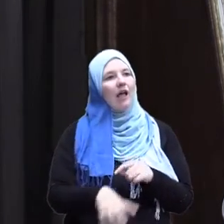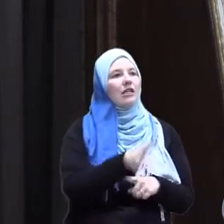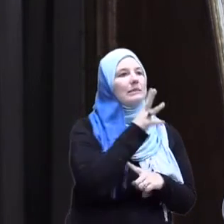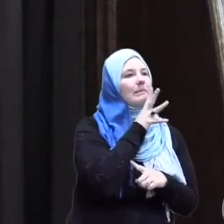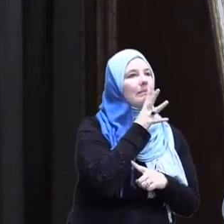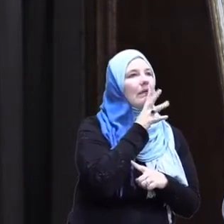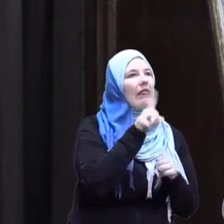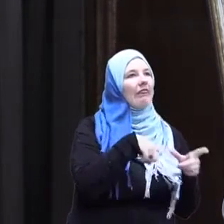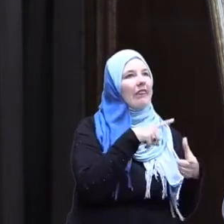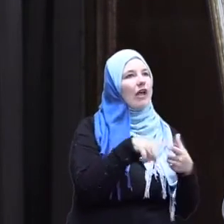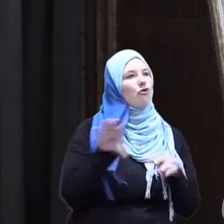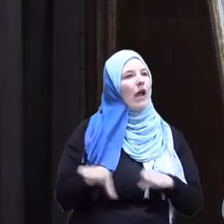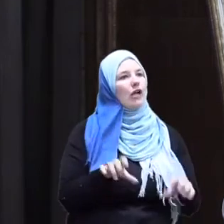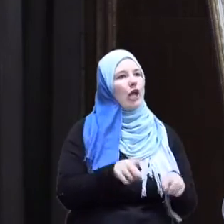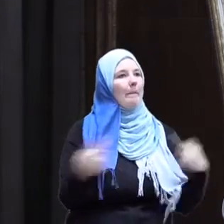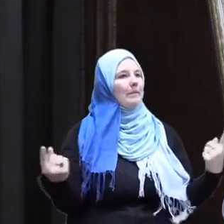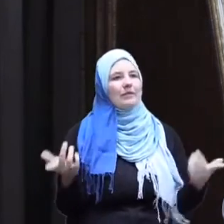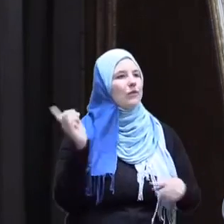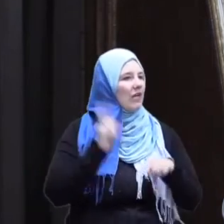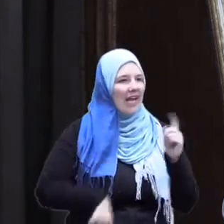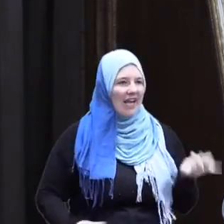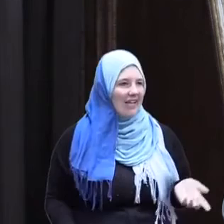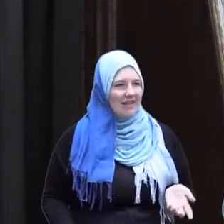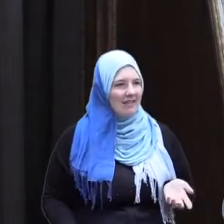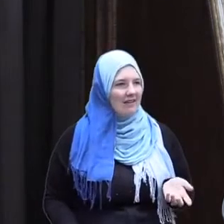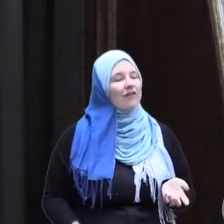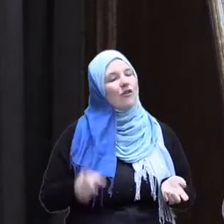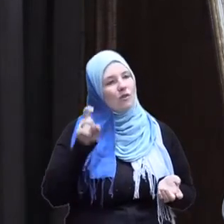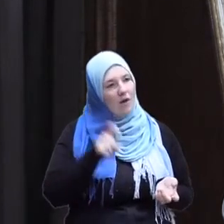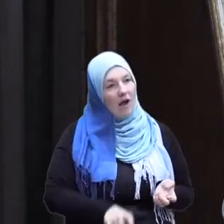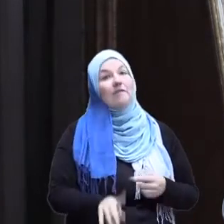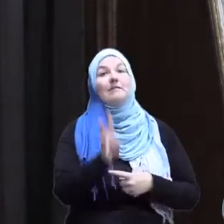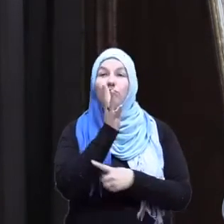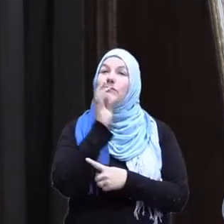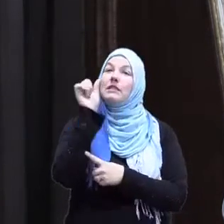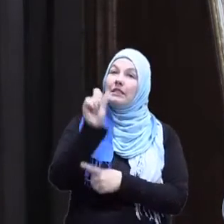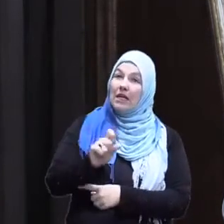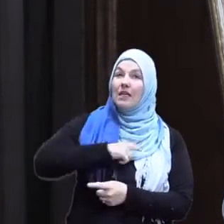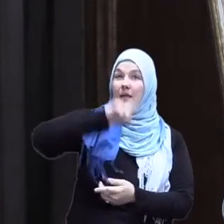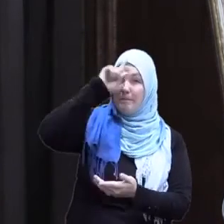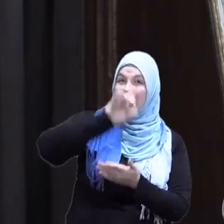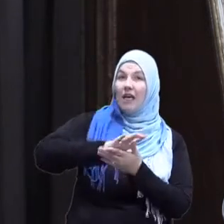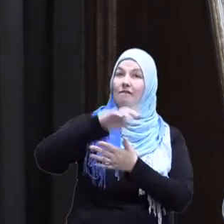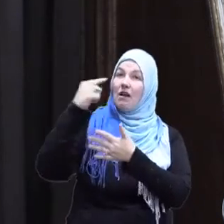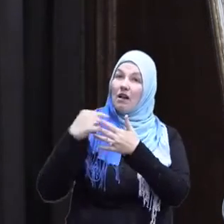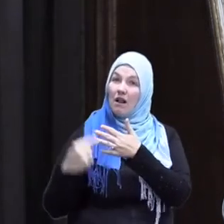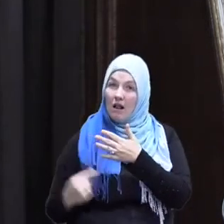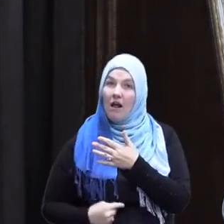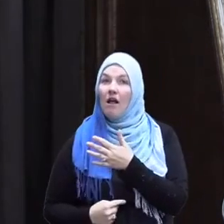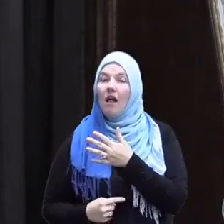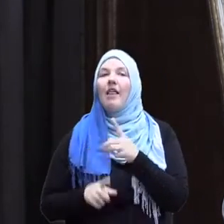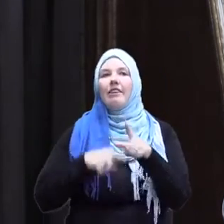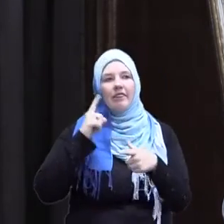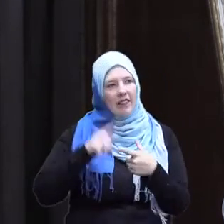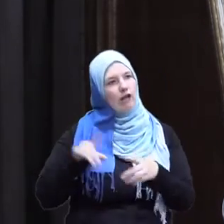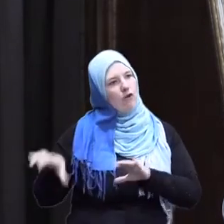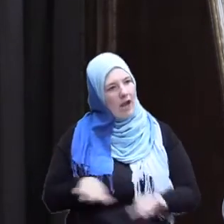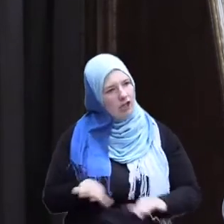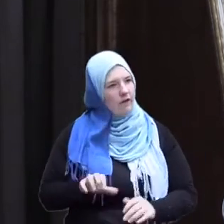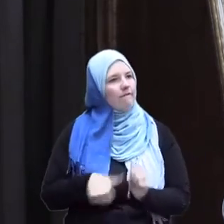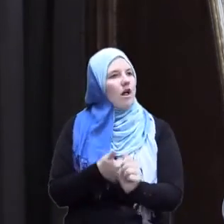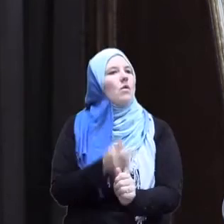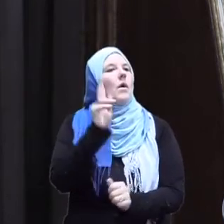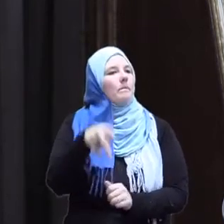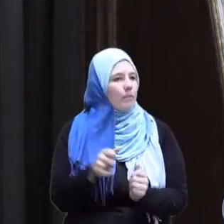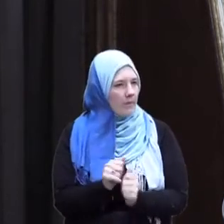claim. Otherwise, it becomes only a claim. And Allah promised that if your claim